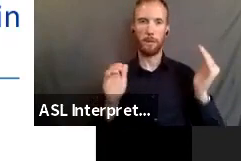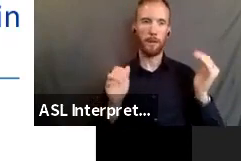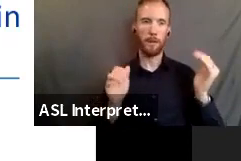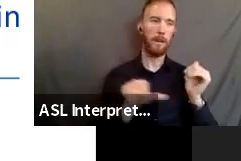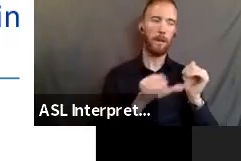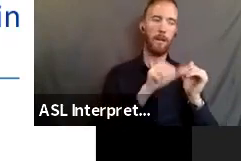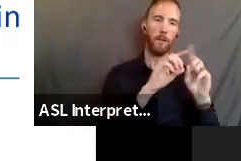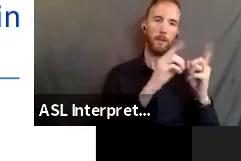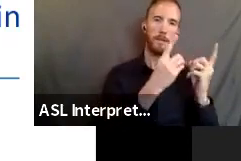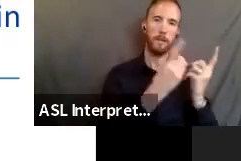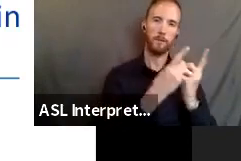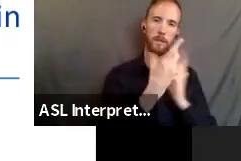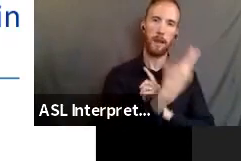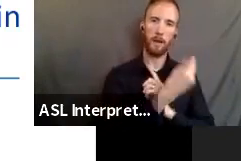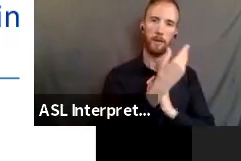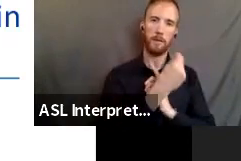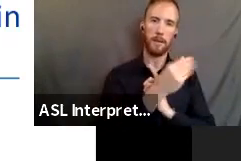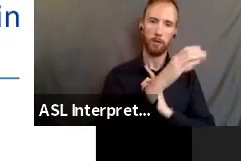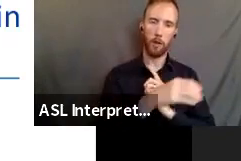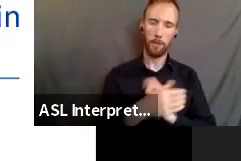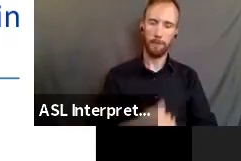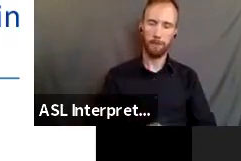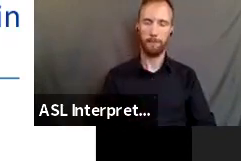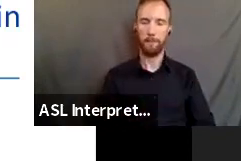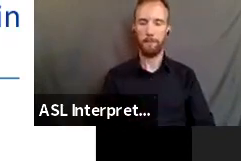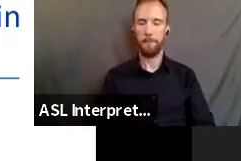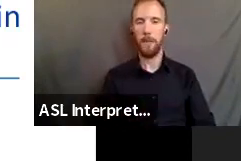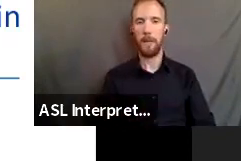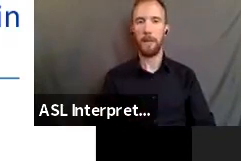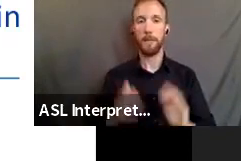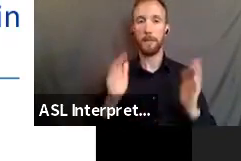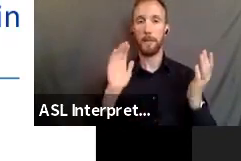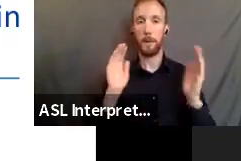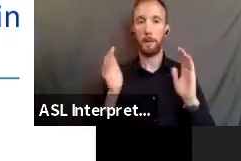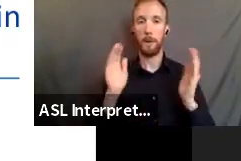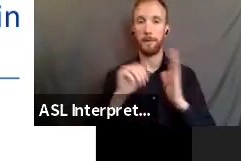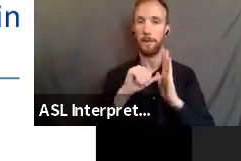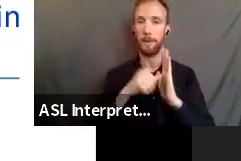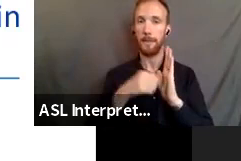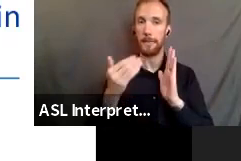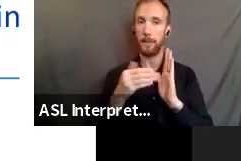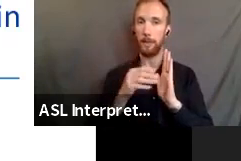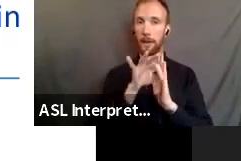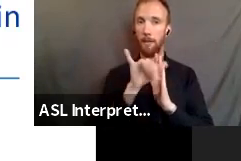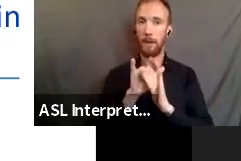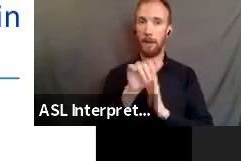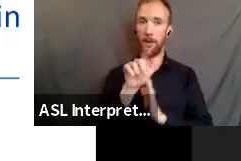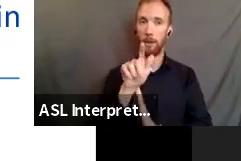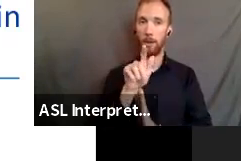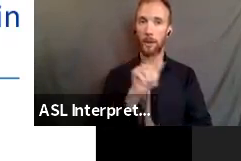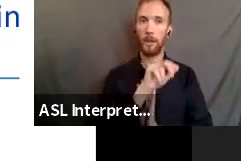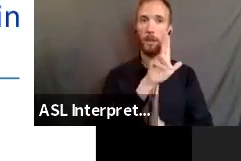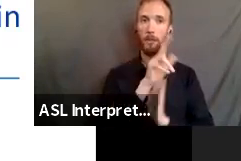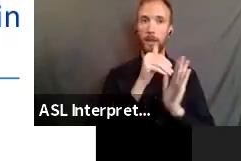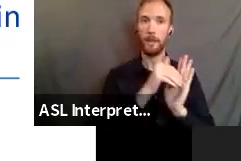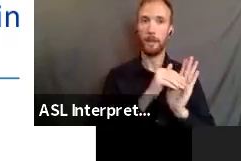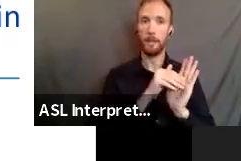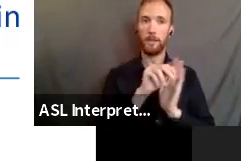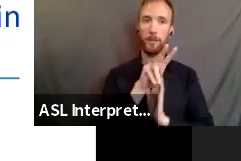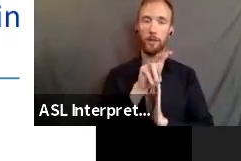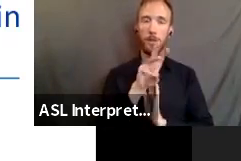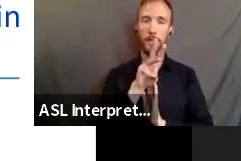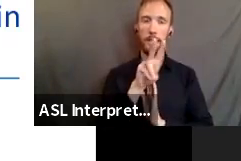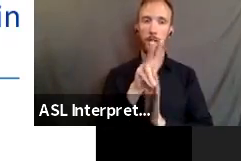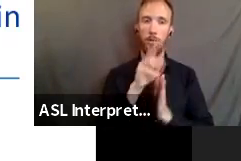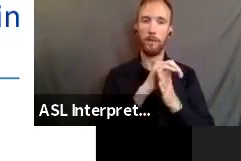outside the city of chicago the comparison point here for fy21 is thousand two hundred sixty two dollars